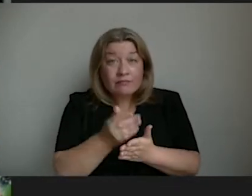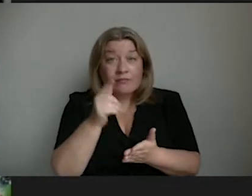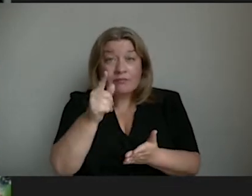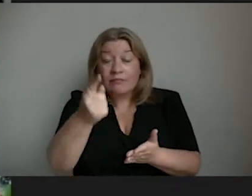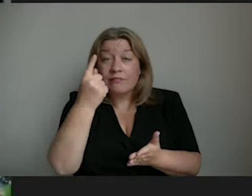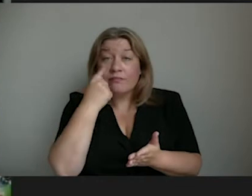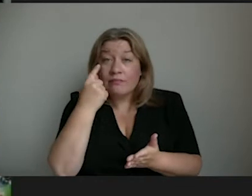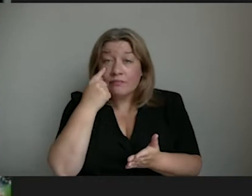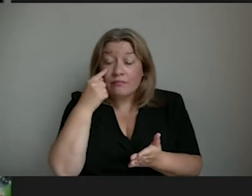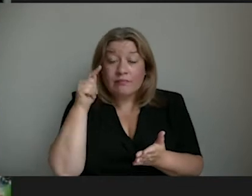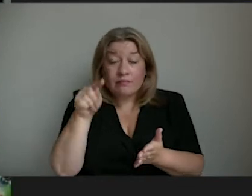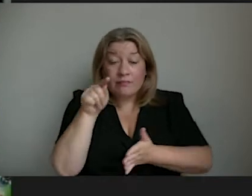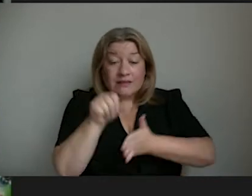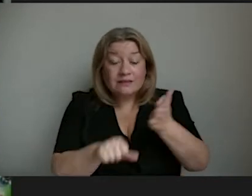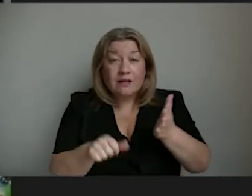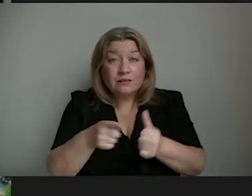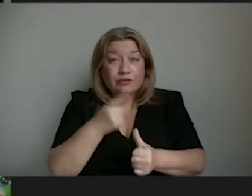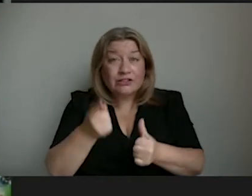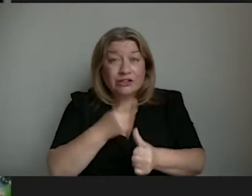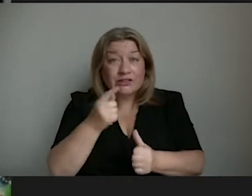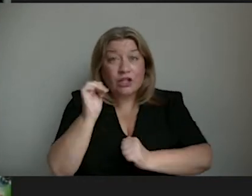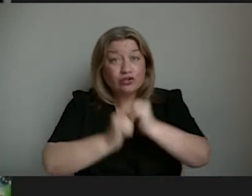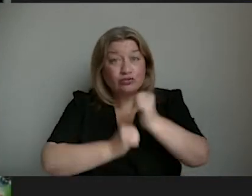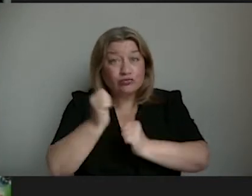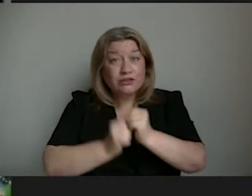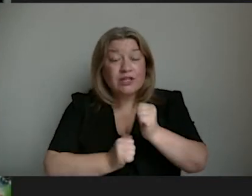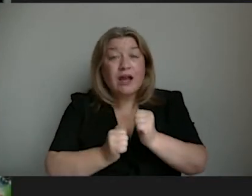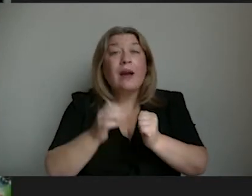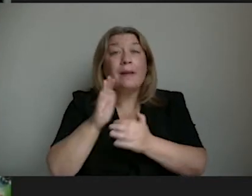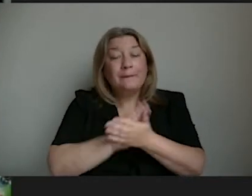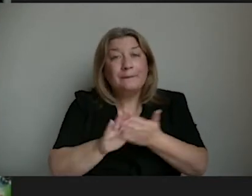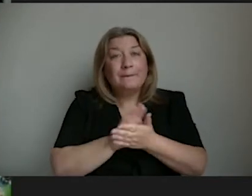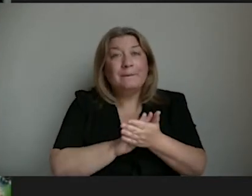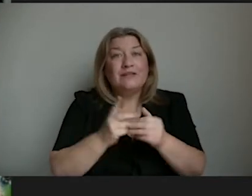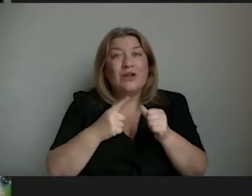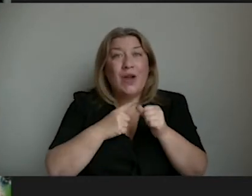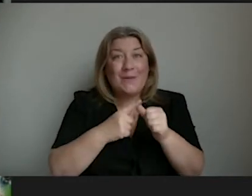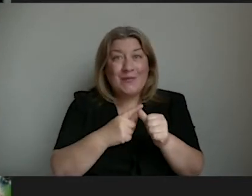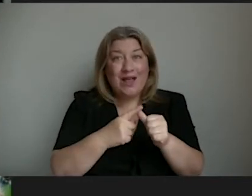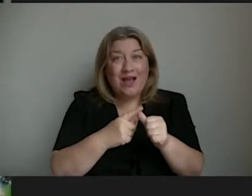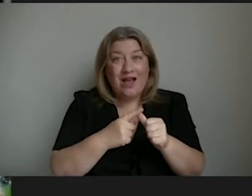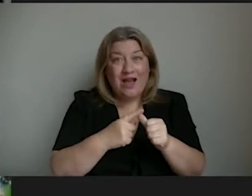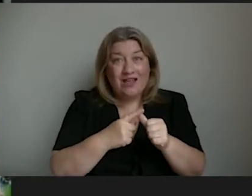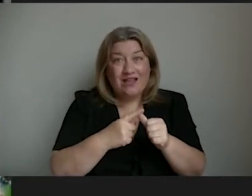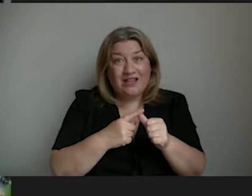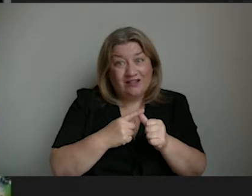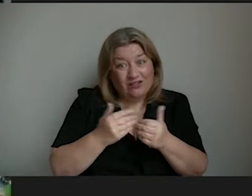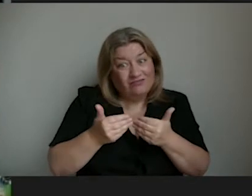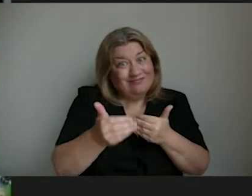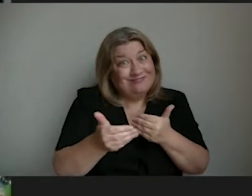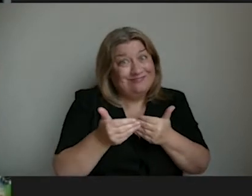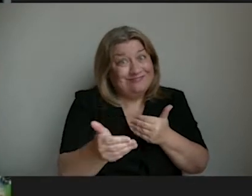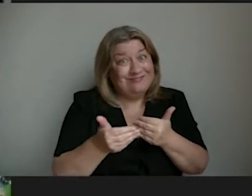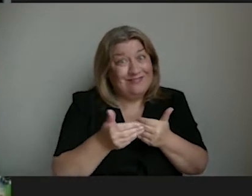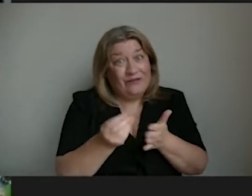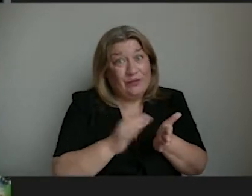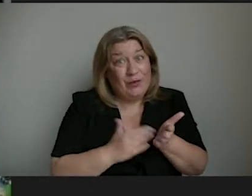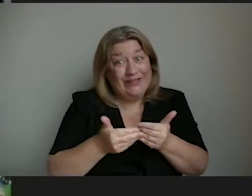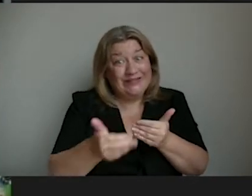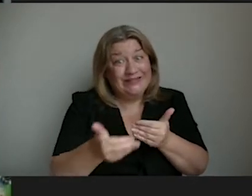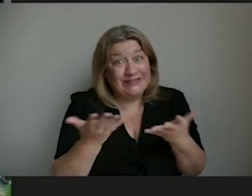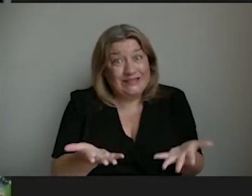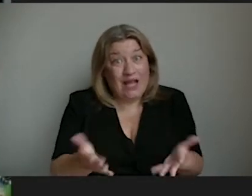So definitely, if you are looking to kind of start your apprenticeship in construction, you will need to be applying within the next